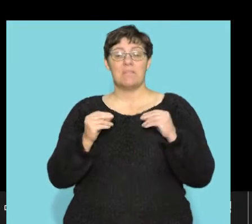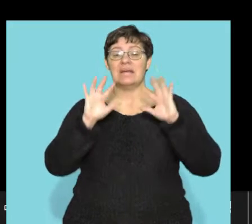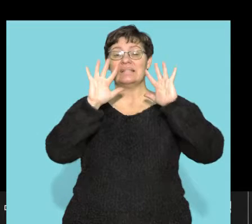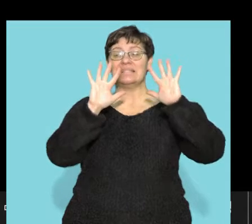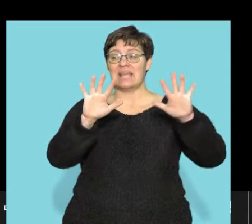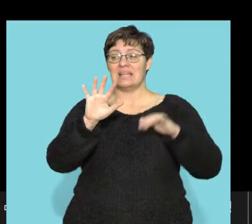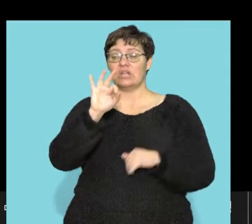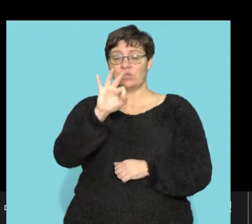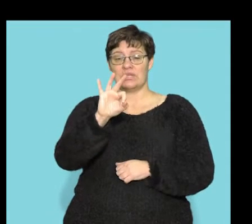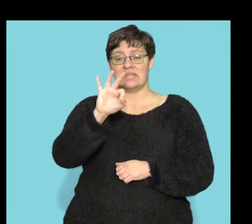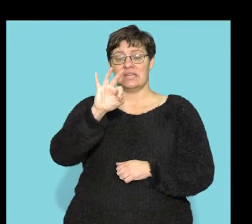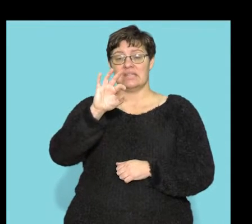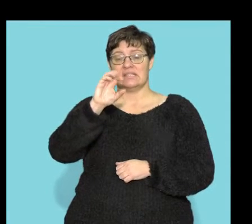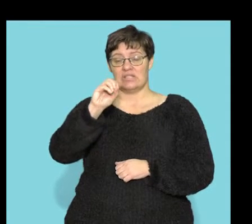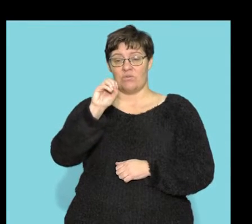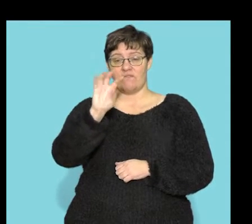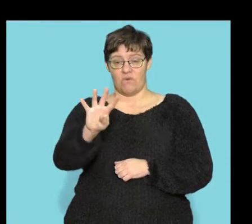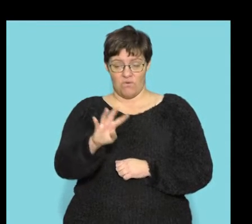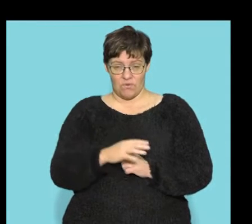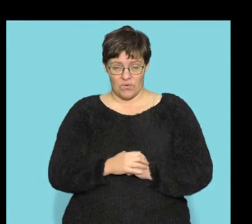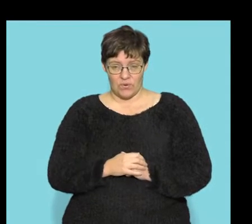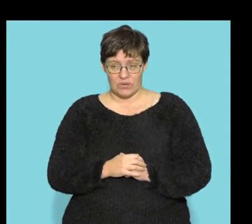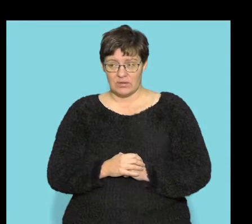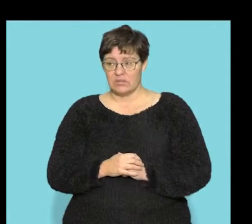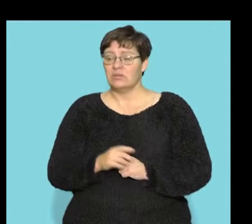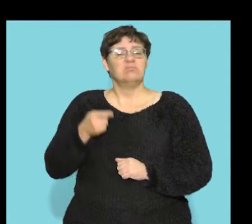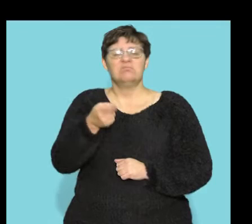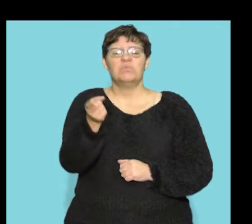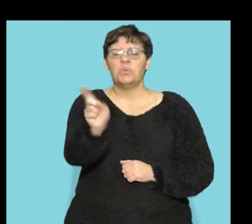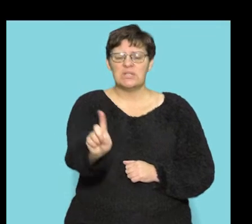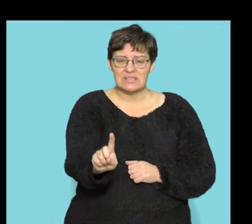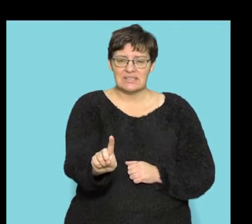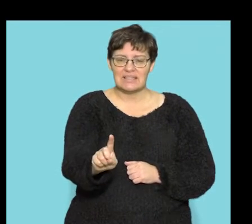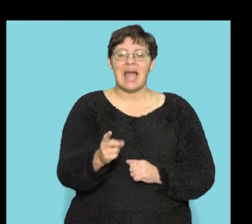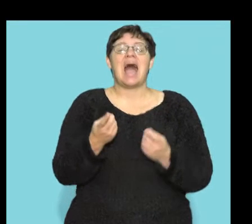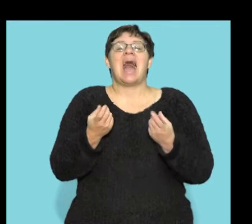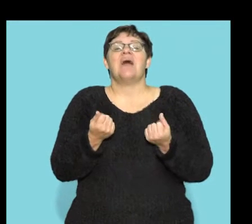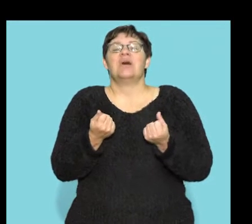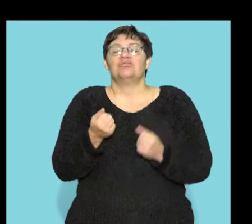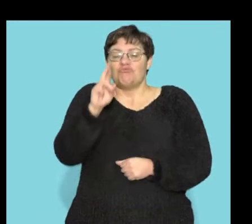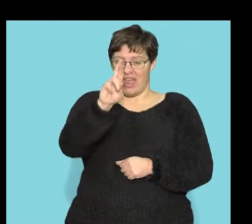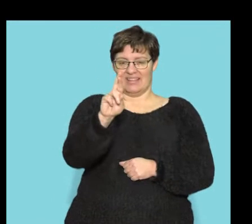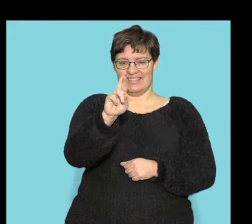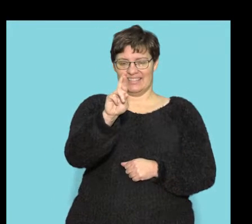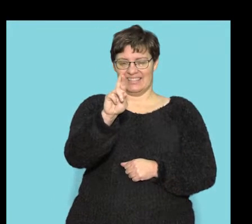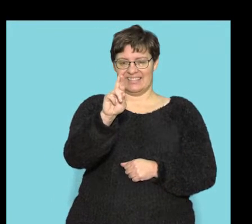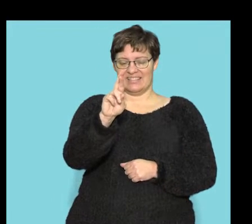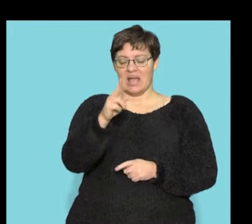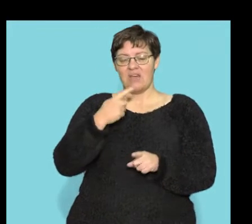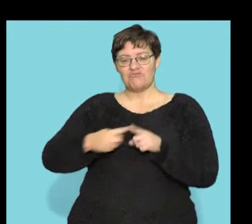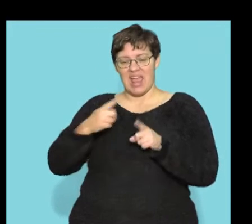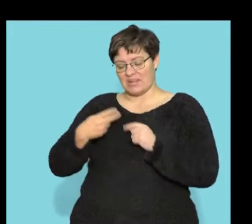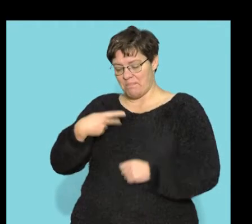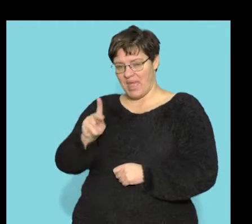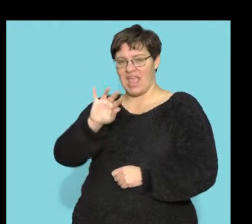you 10,304. What is the 10,304, people? That is the rand value